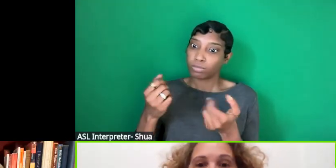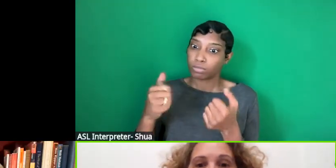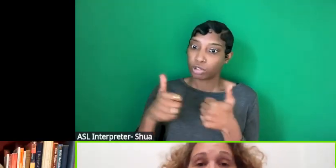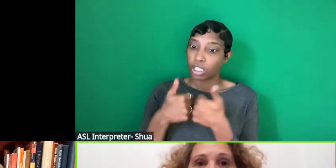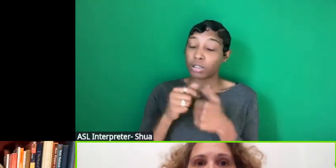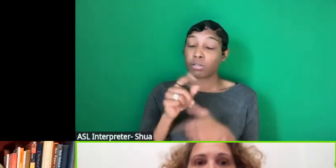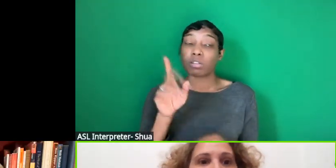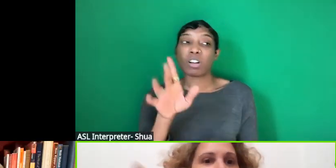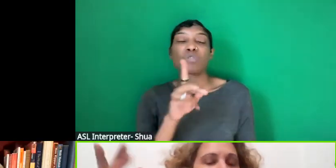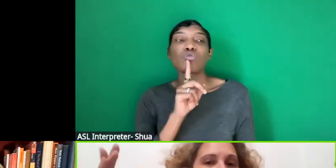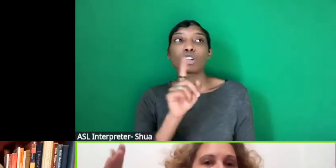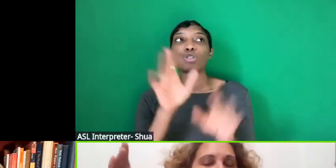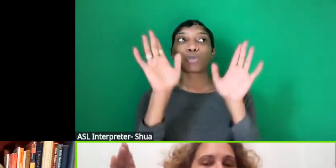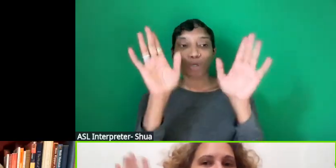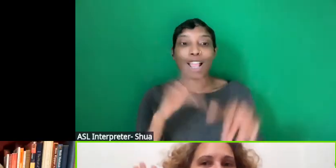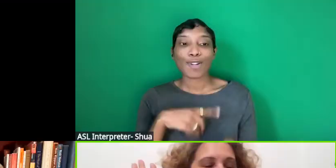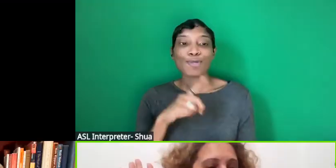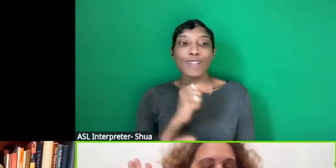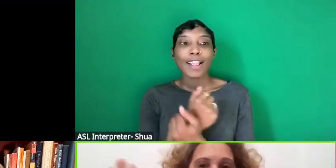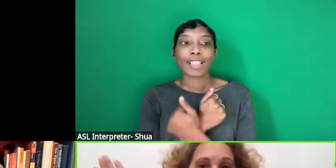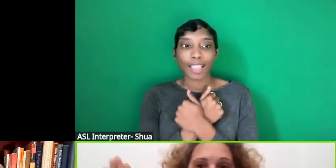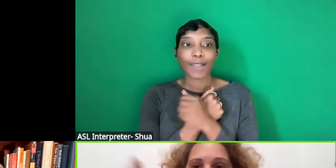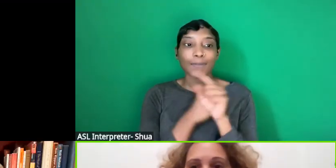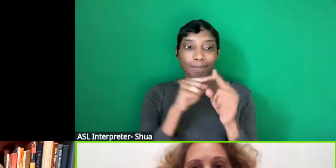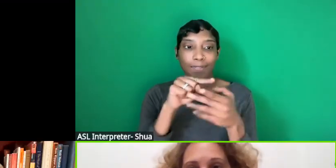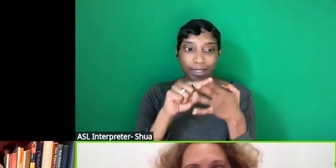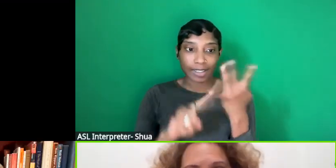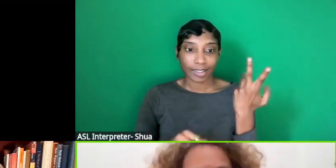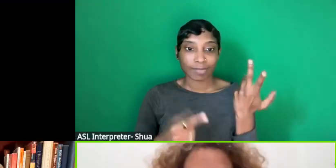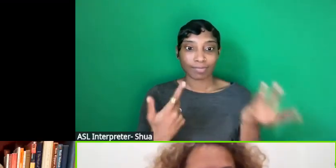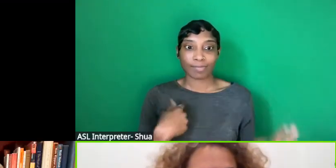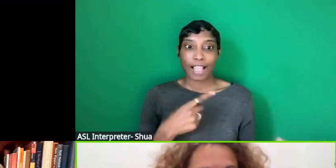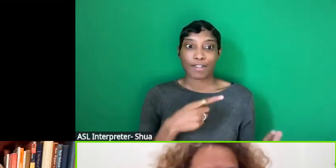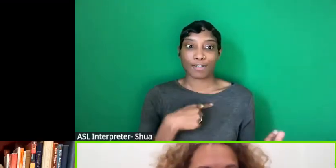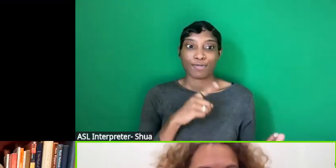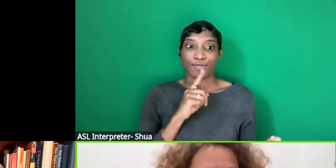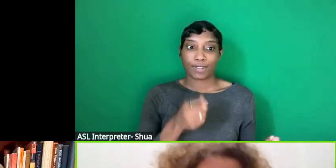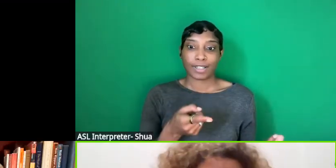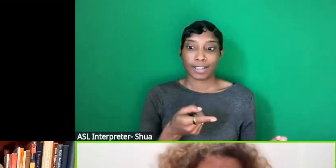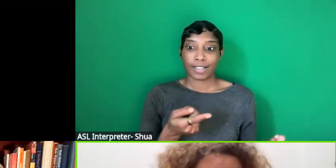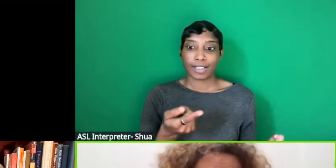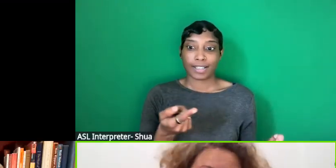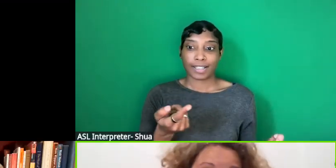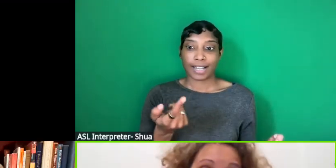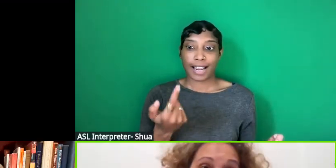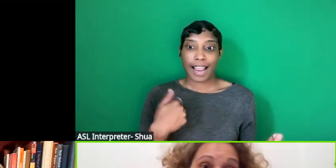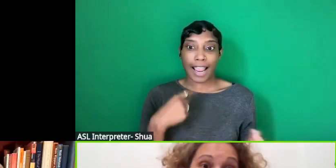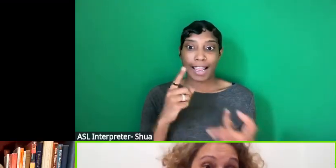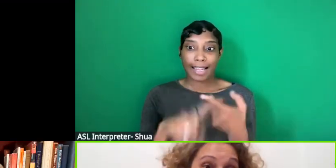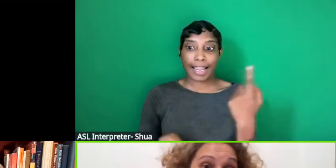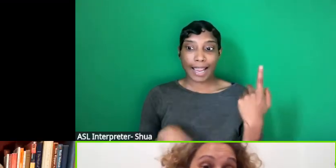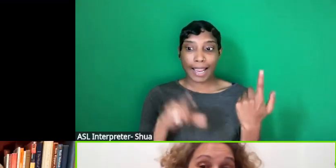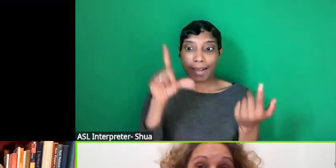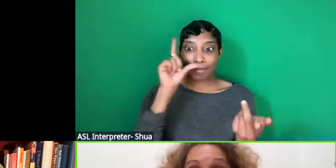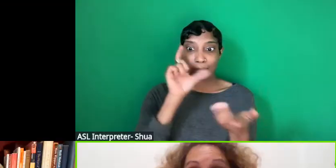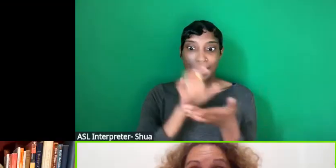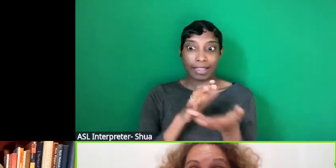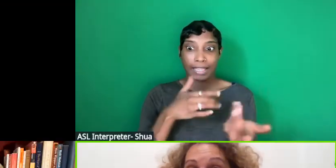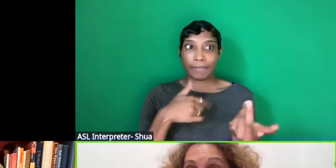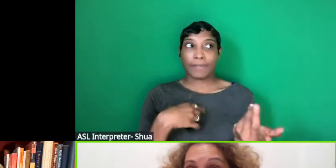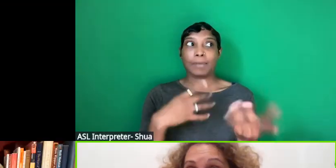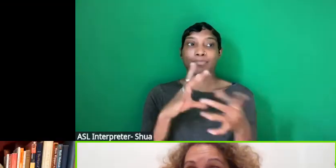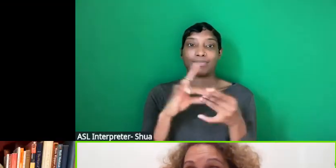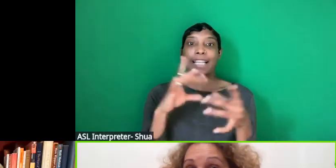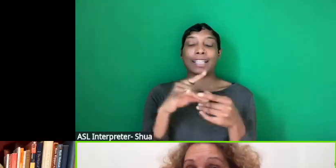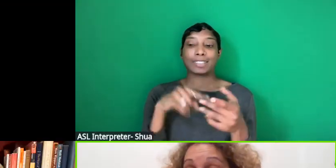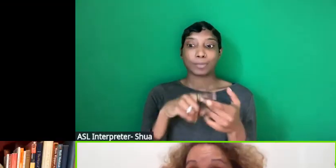these. And I can't believe I'm saying it, but our project is almost complete. So let's